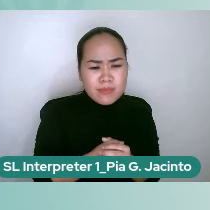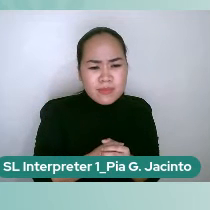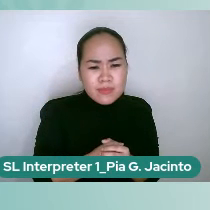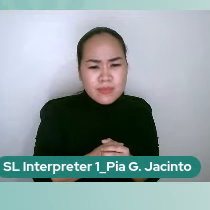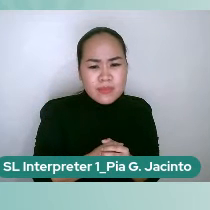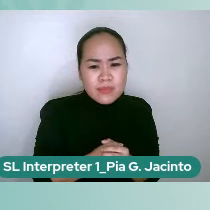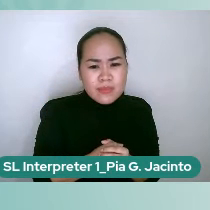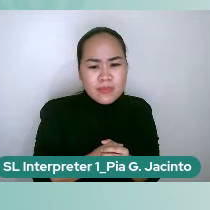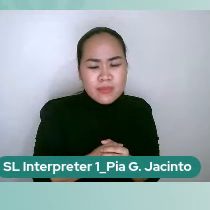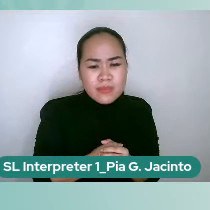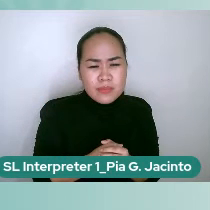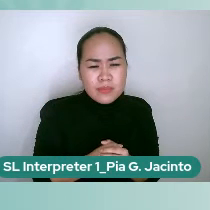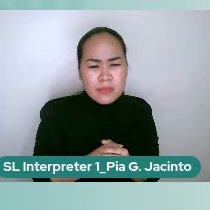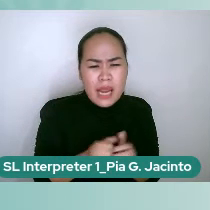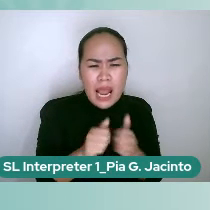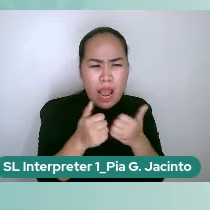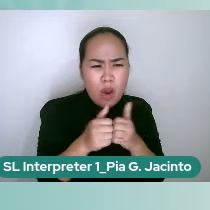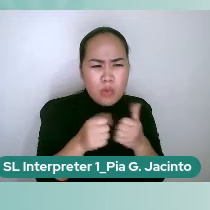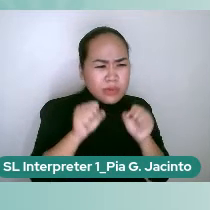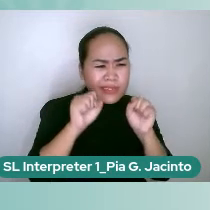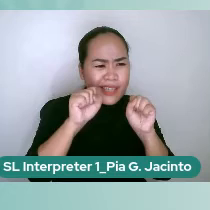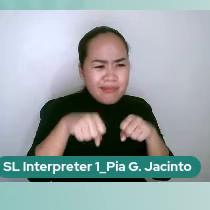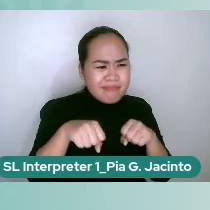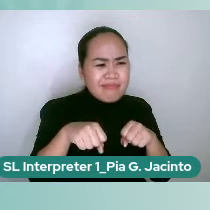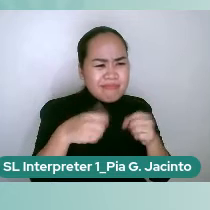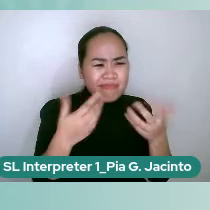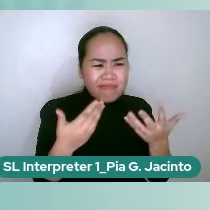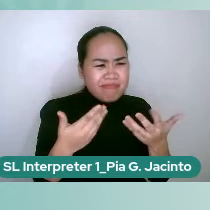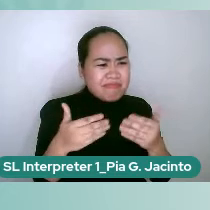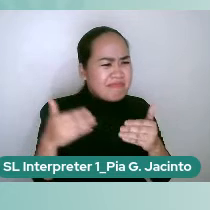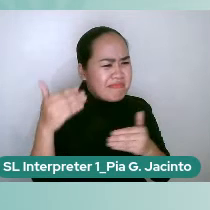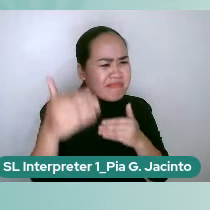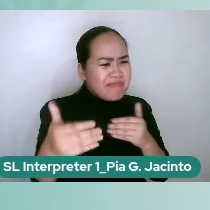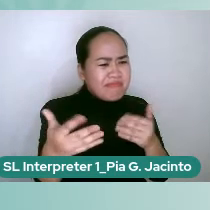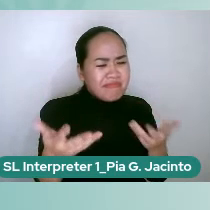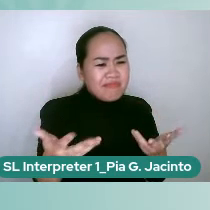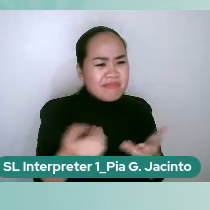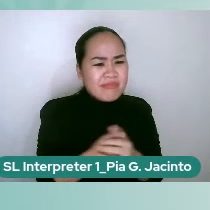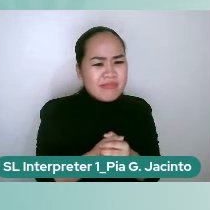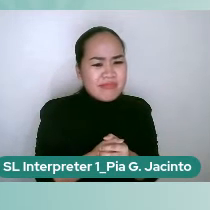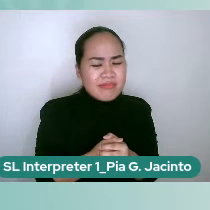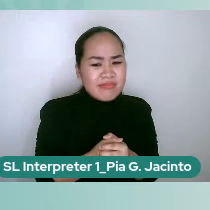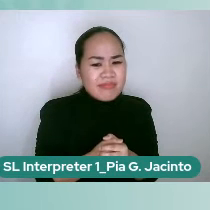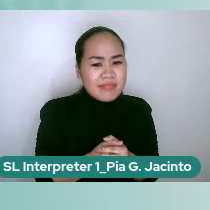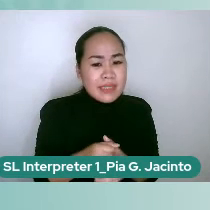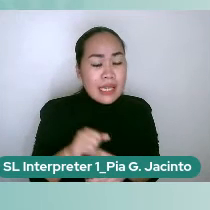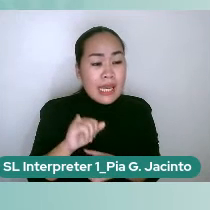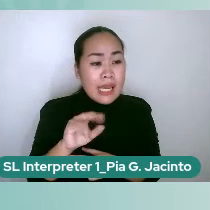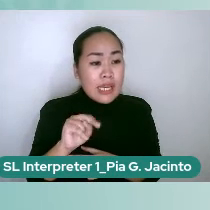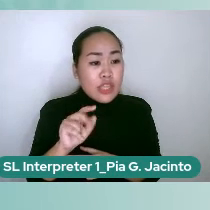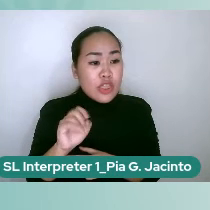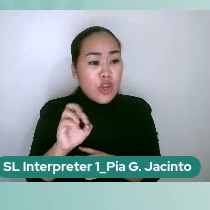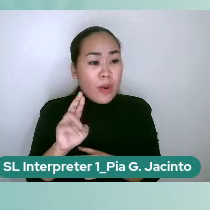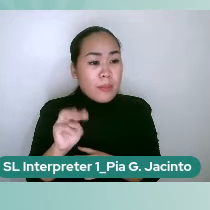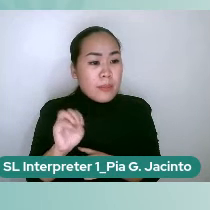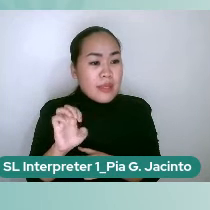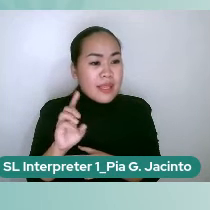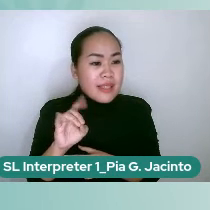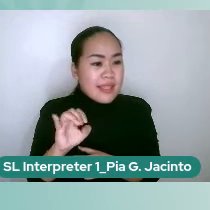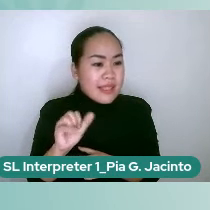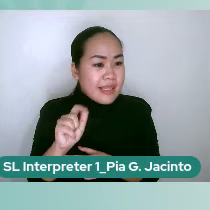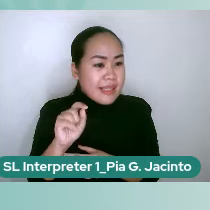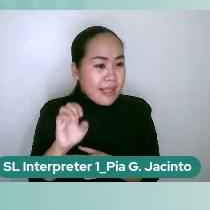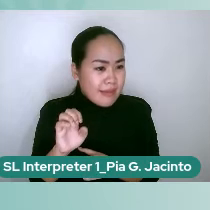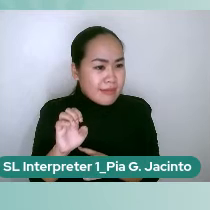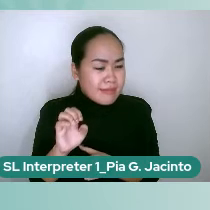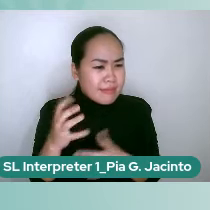was to figure out how do we get there, because this is the ultimate target. So intermediate targets were identified to help countries get on the